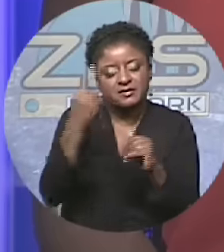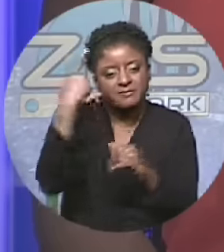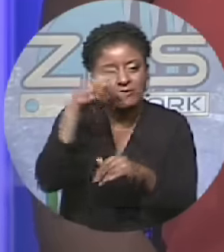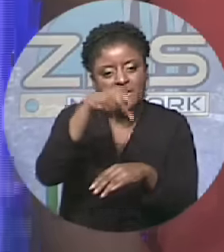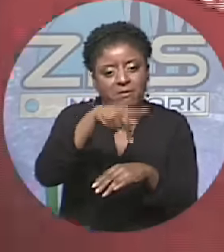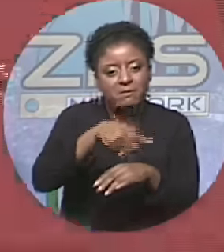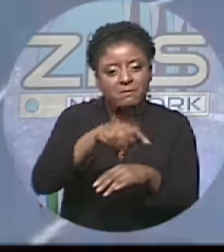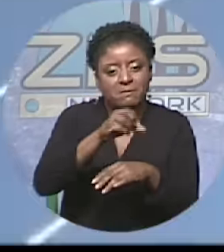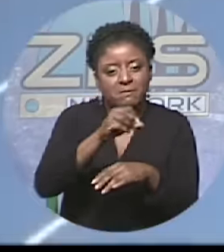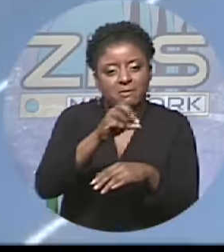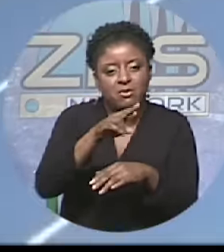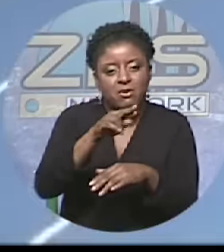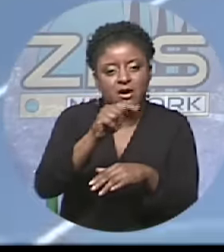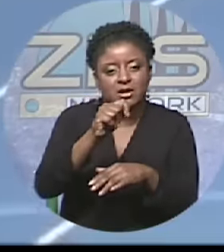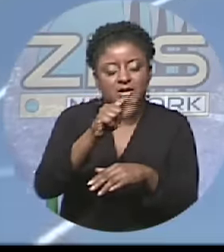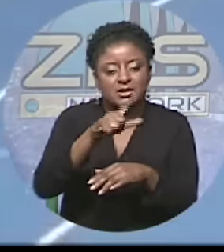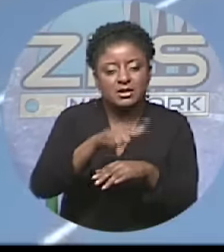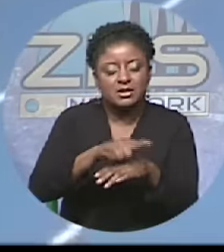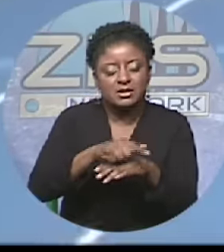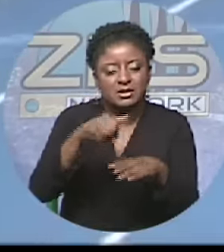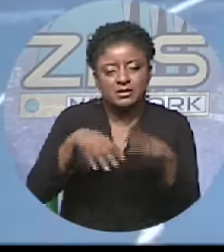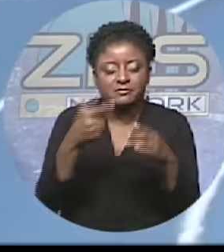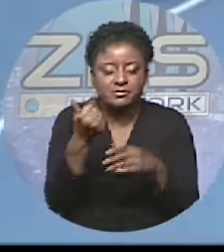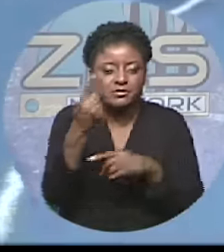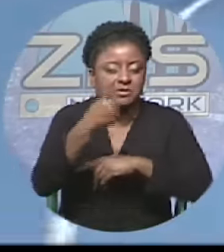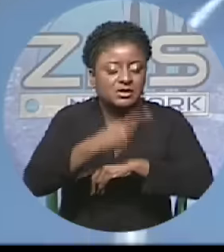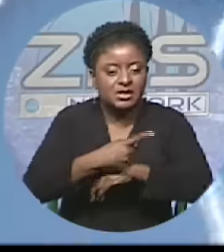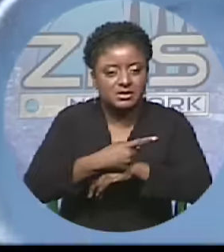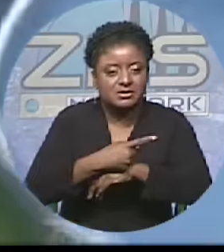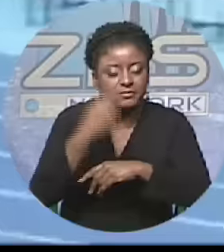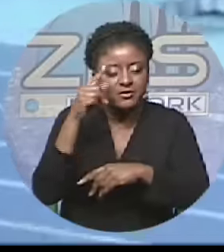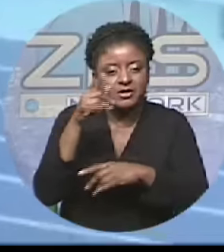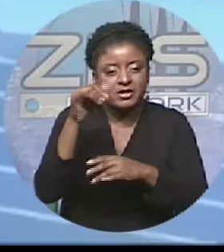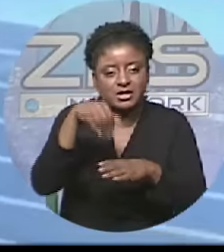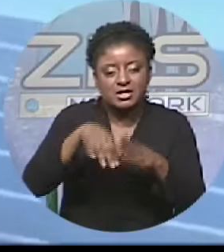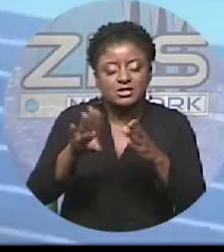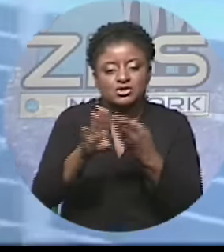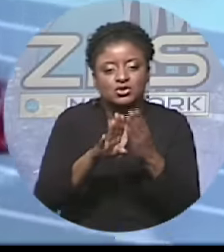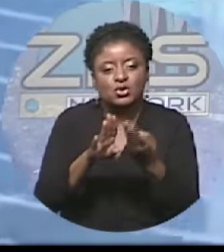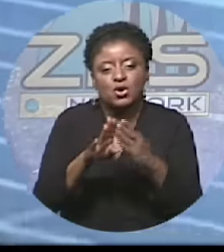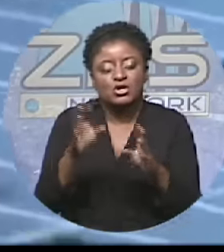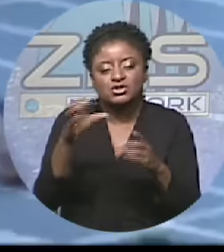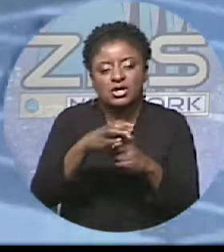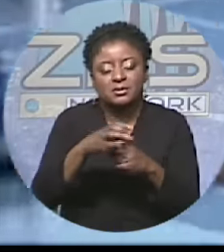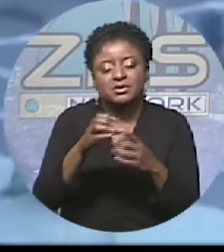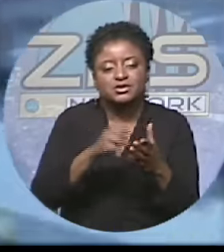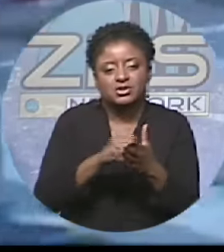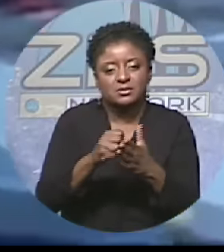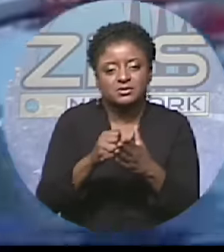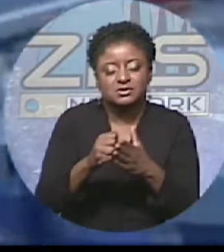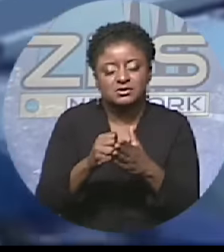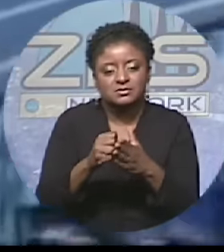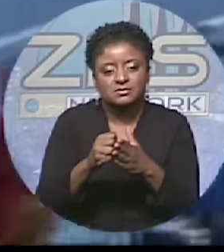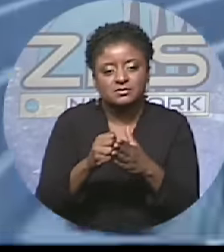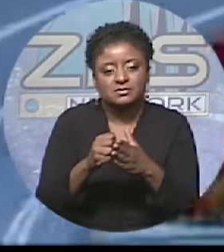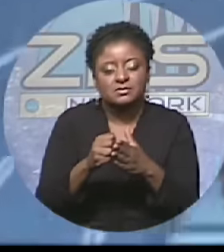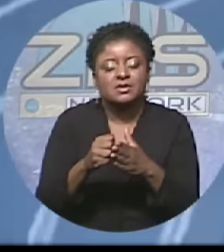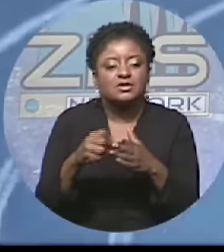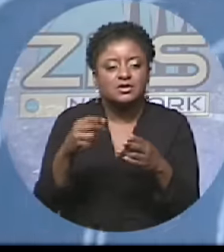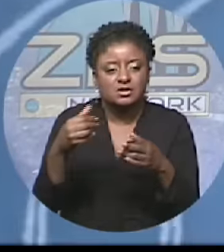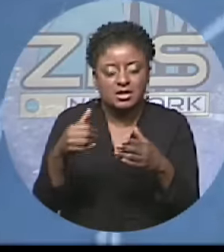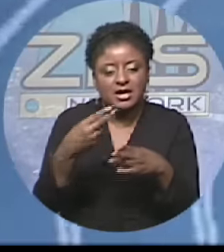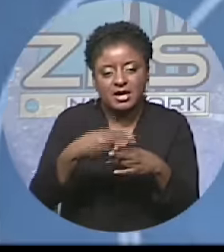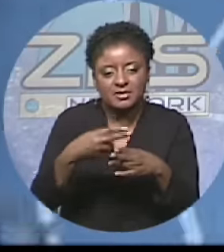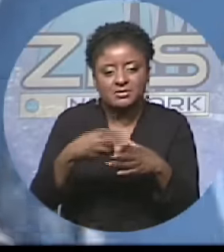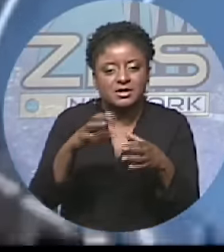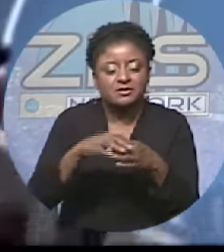days, competing in the IAAF World Indoor Championships. The B3As recently released the names of this year's squad. Tania Gaither